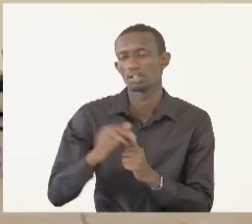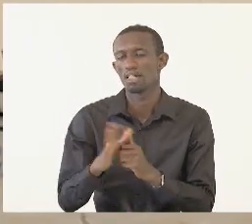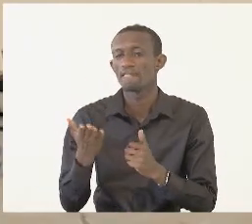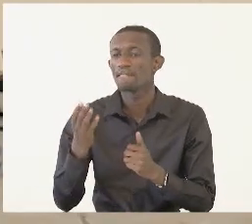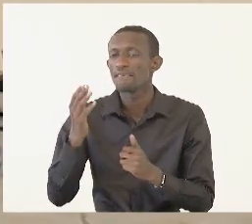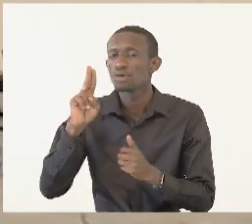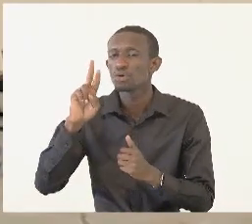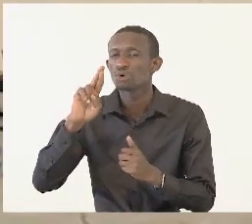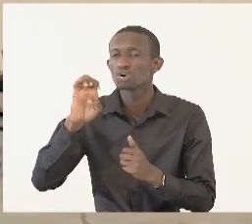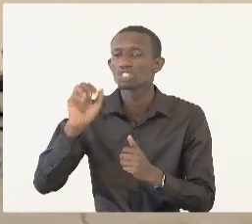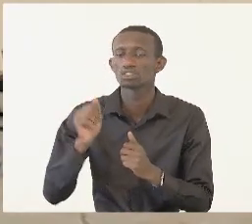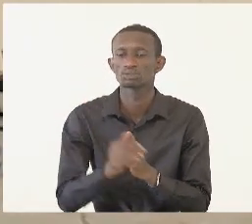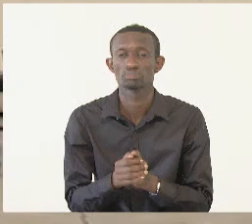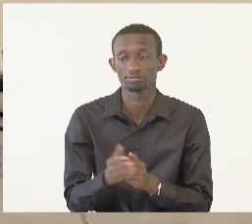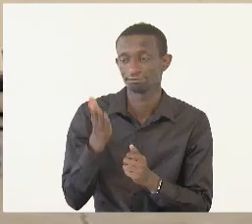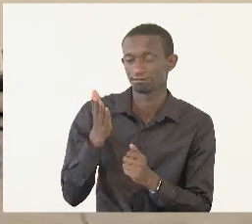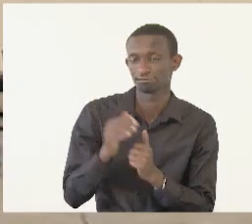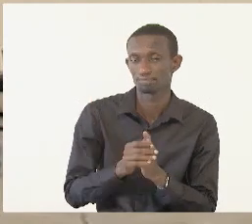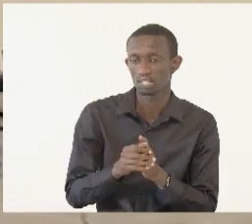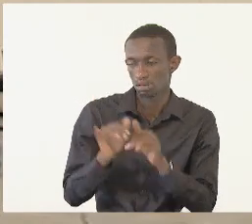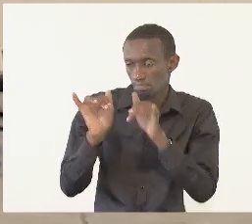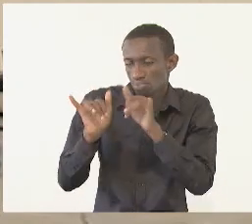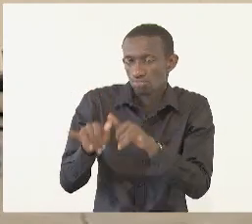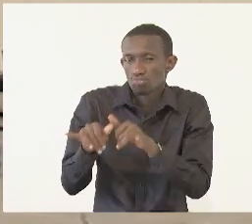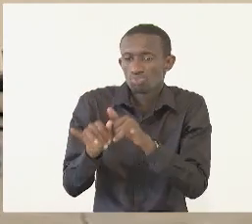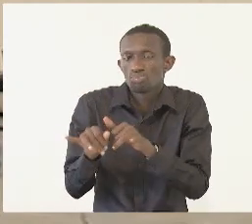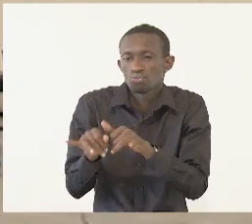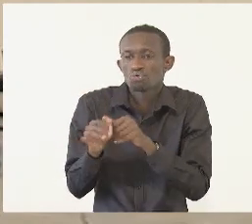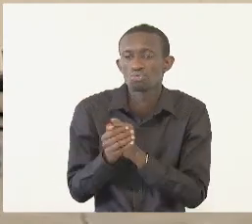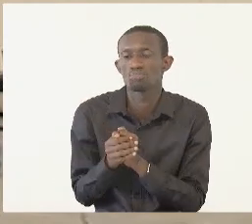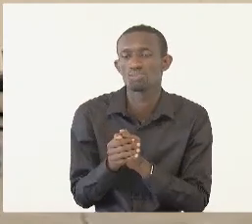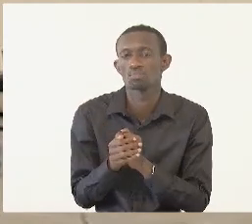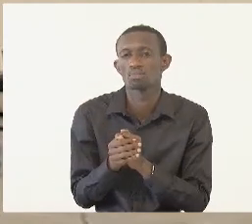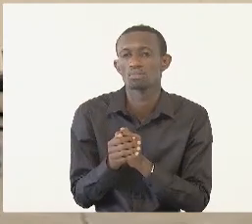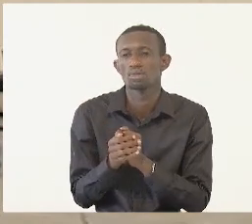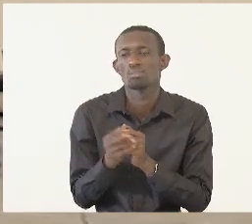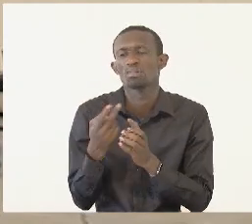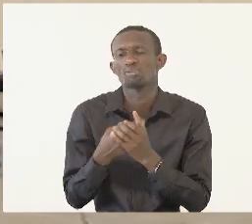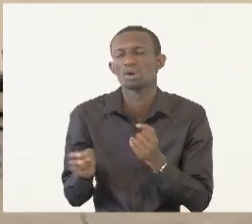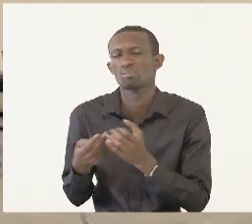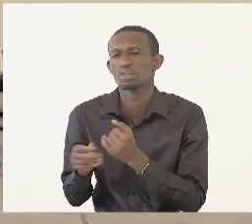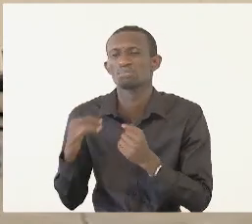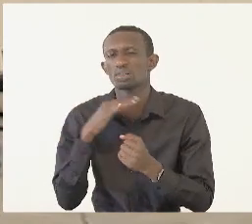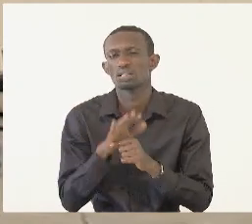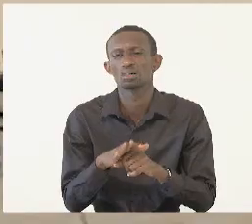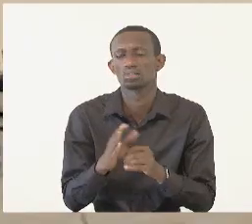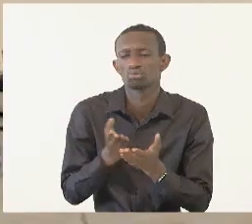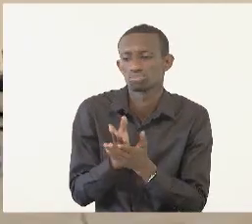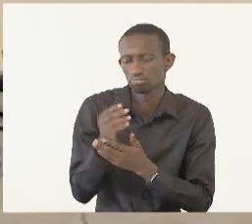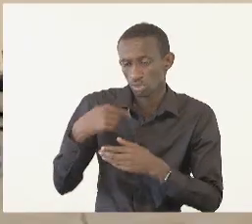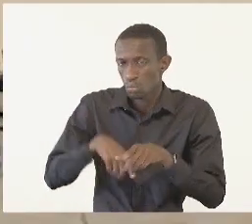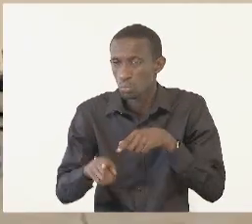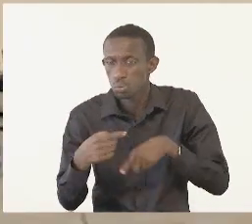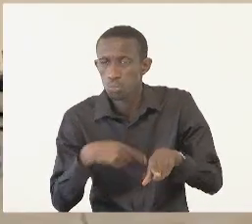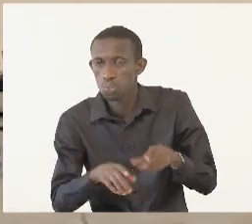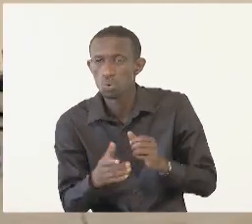these that are nitrogenous waste products are going to be eliminated from the body through the urine in the kidney. So Let's talk about